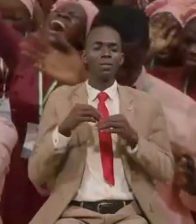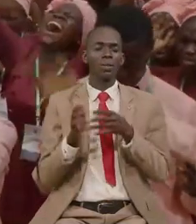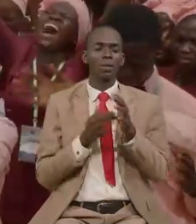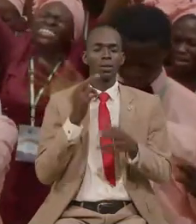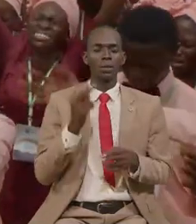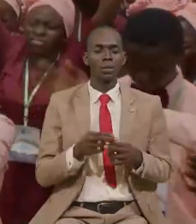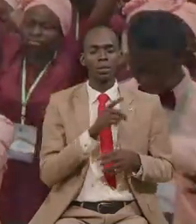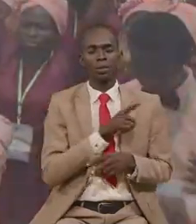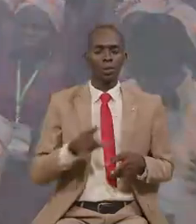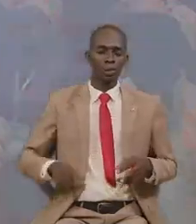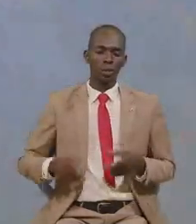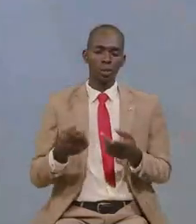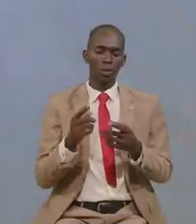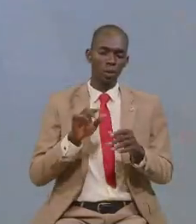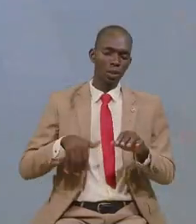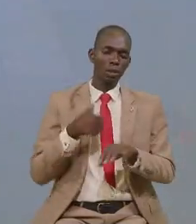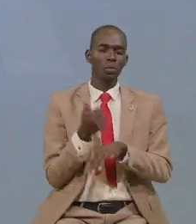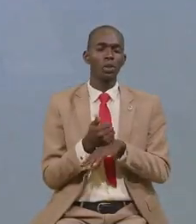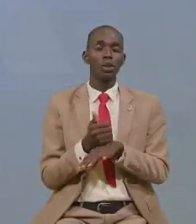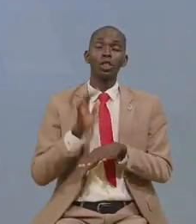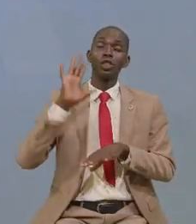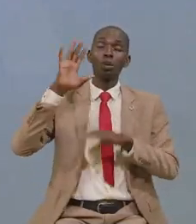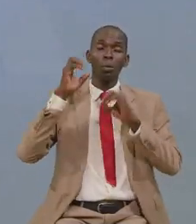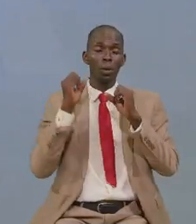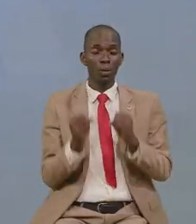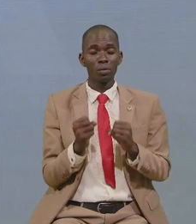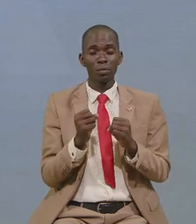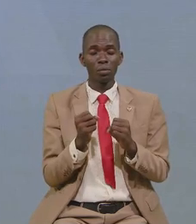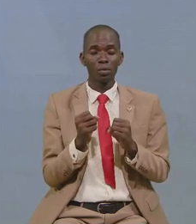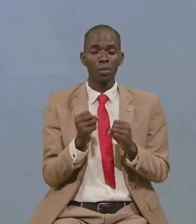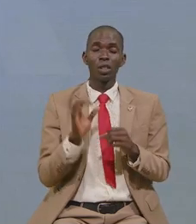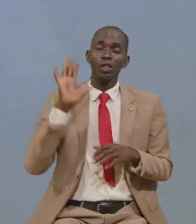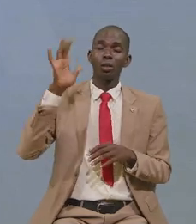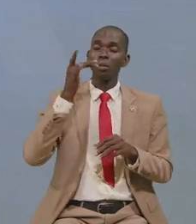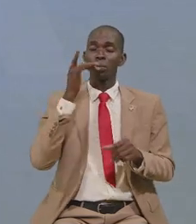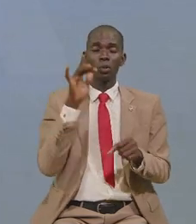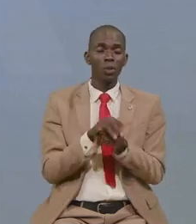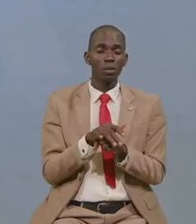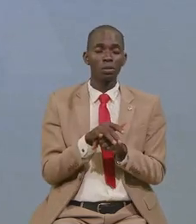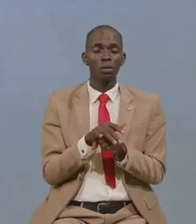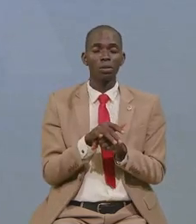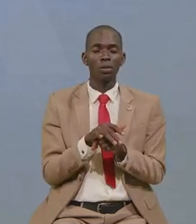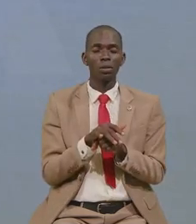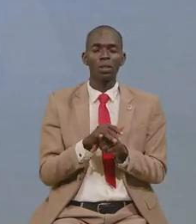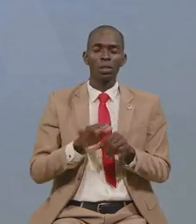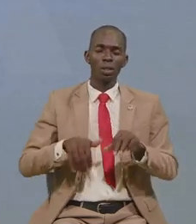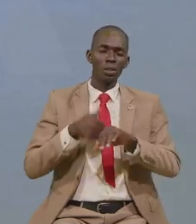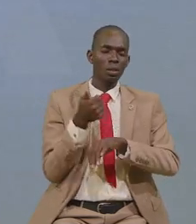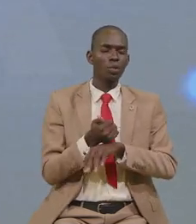Lord, confirm your power, your promise. Confirm